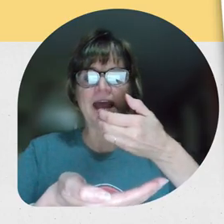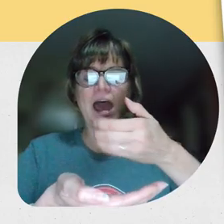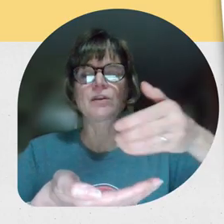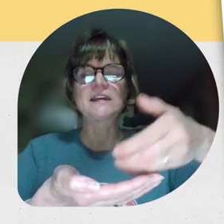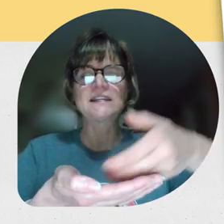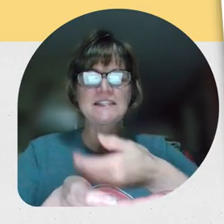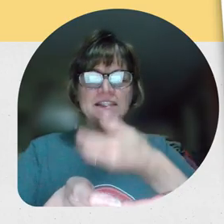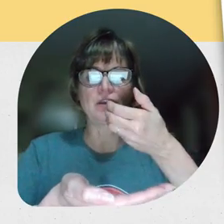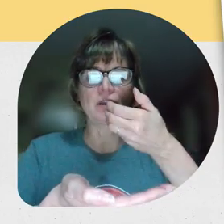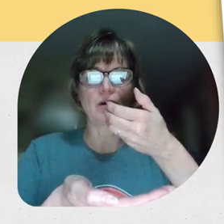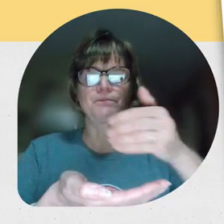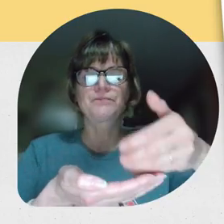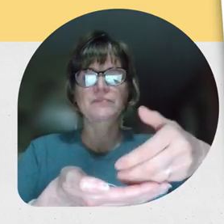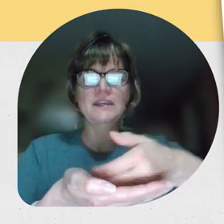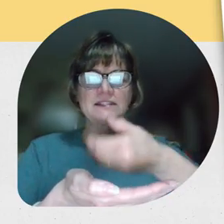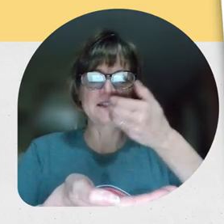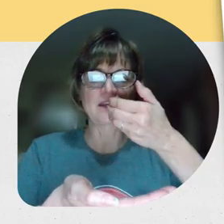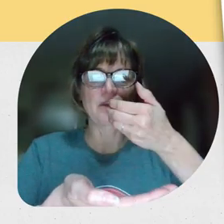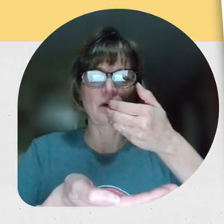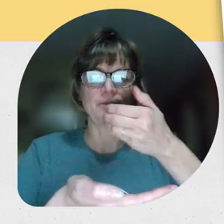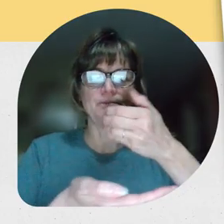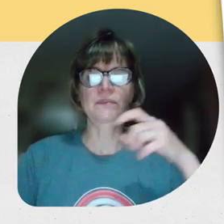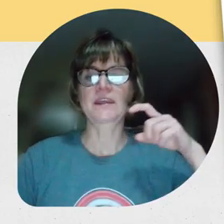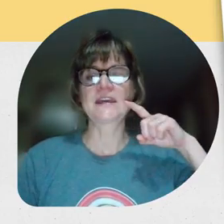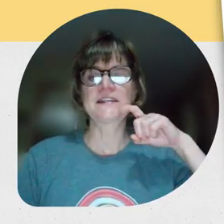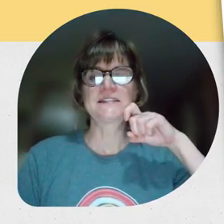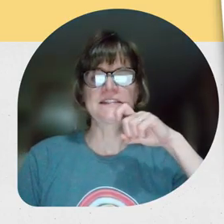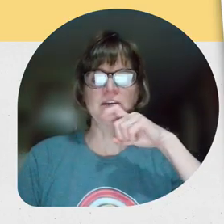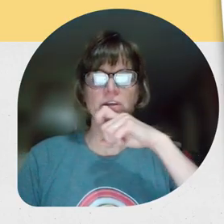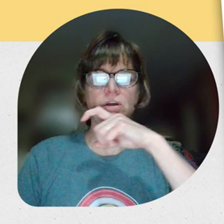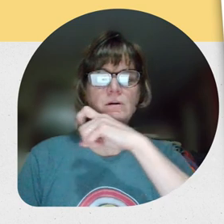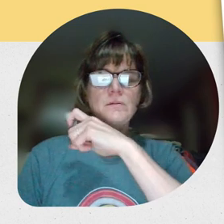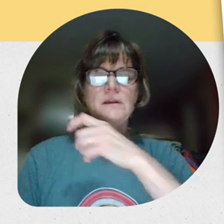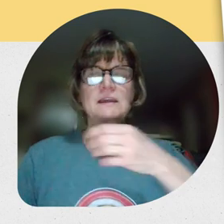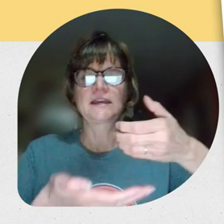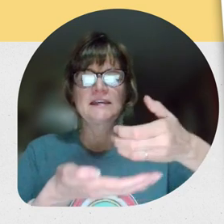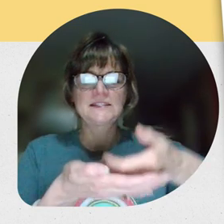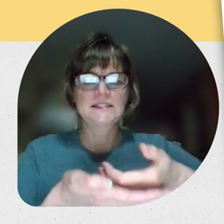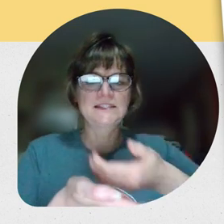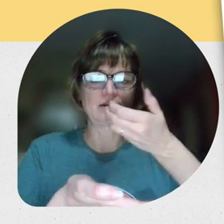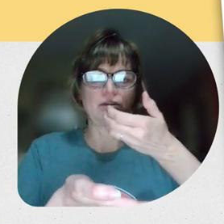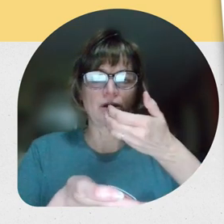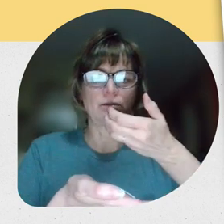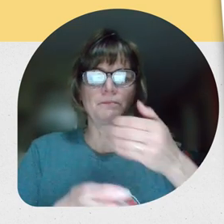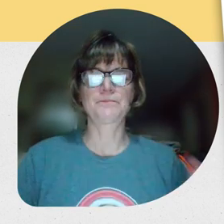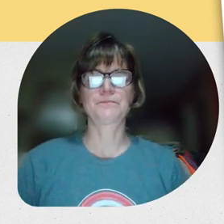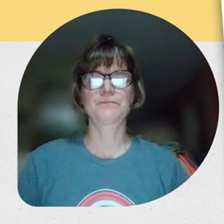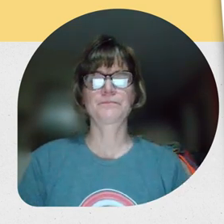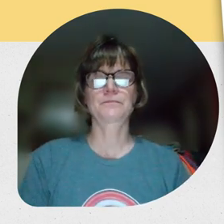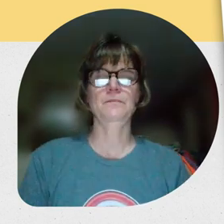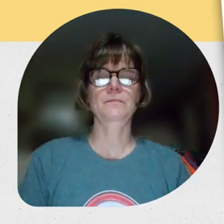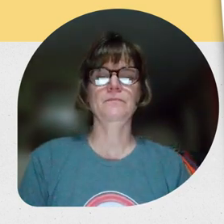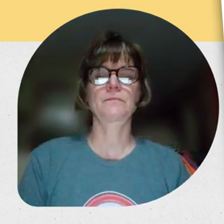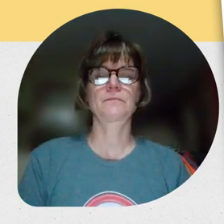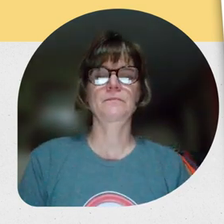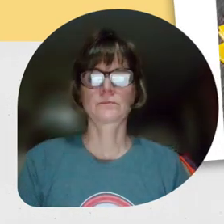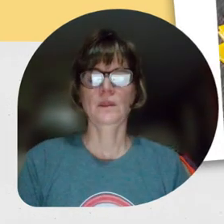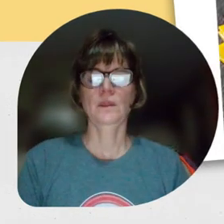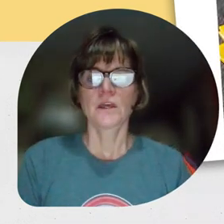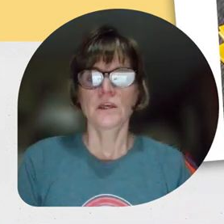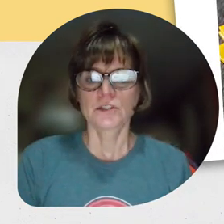scooping it out. Cereal, cereal, cereal, cereal.